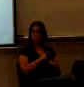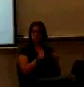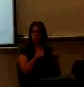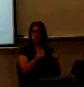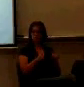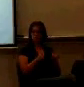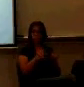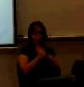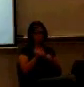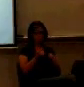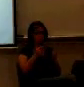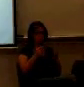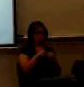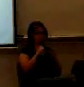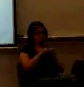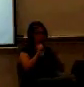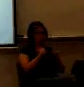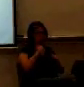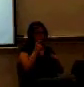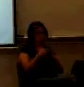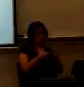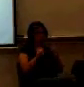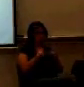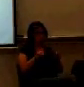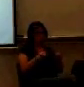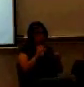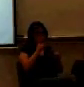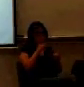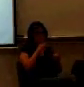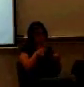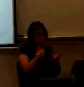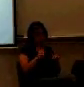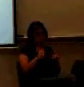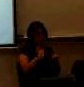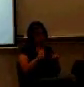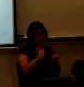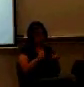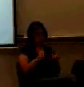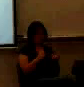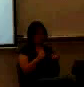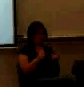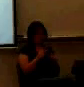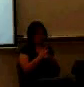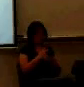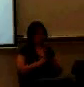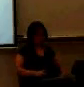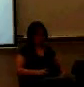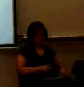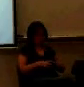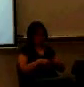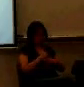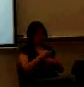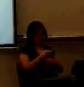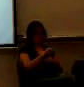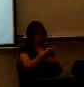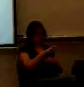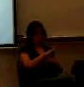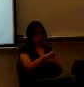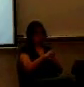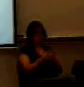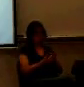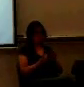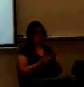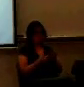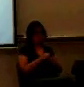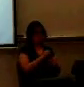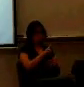But it gets all the way in your system, and so what they can do is take a a bone and pull the marrow out of it and boil it